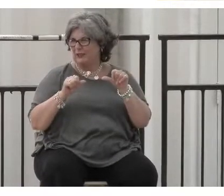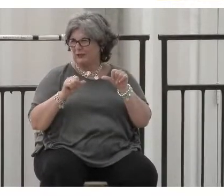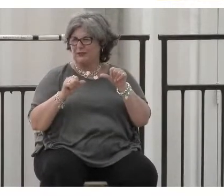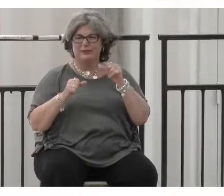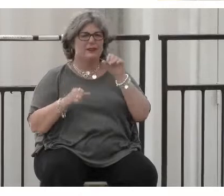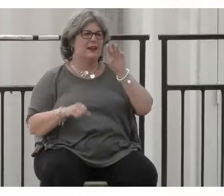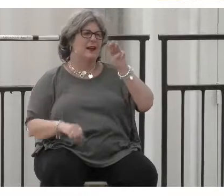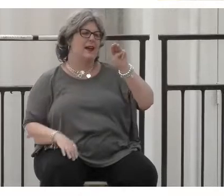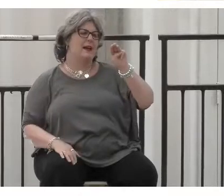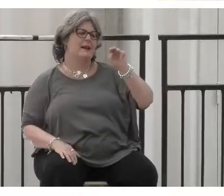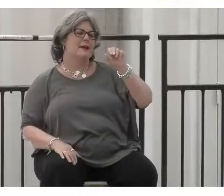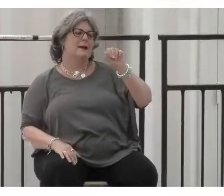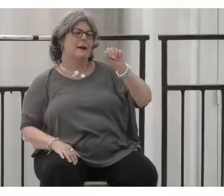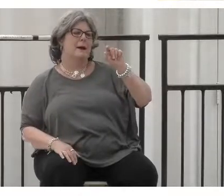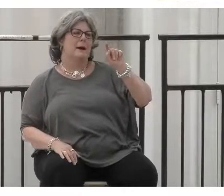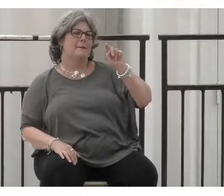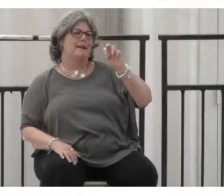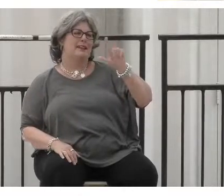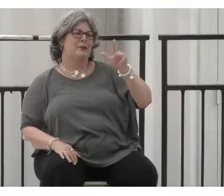materiality.